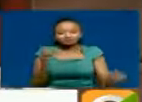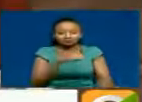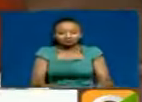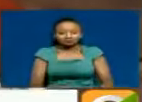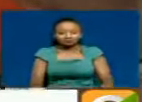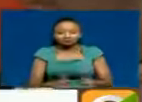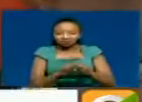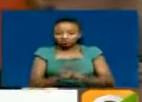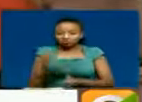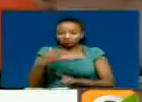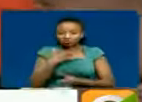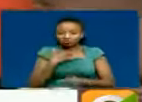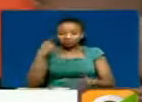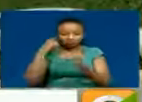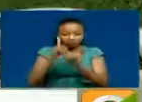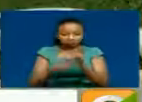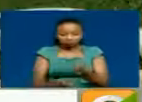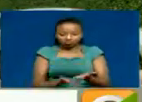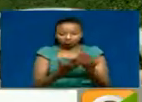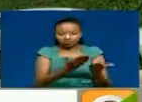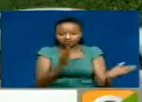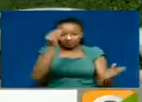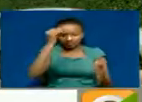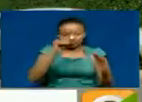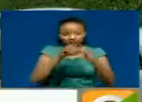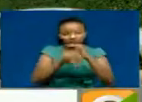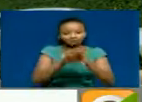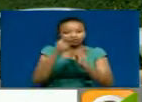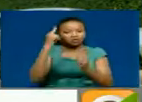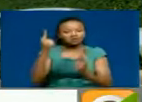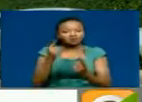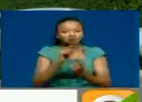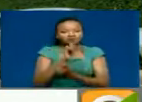Nasenyana aims to improve accessibility to education for children in